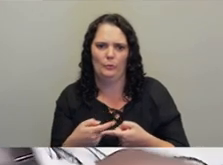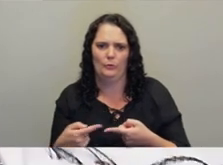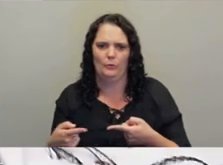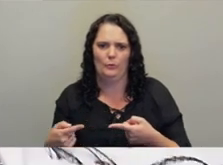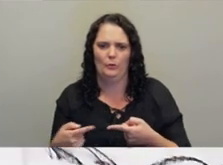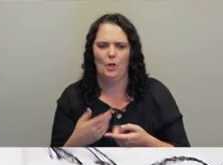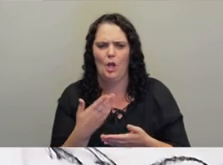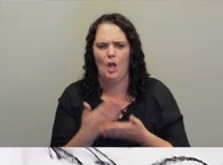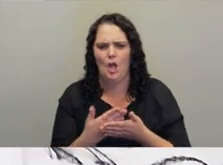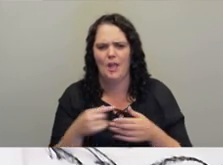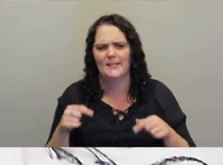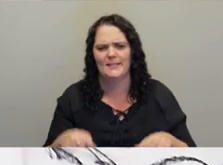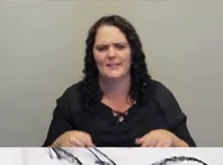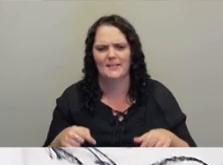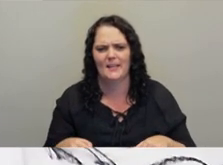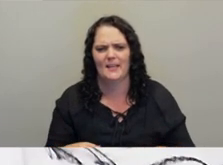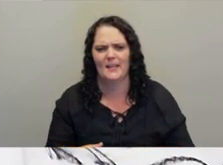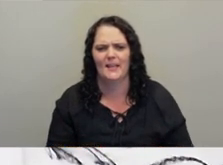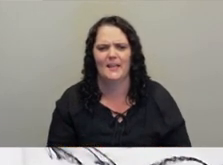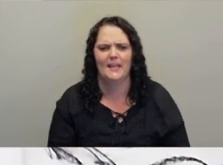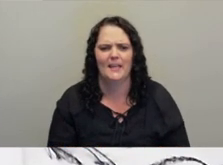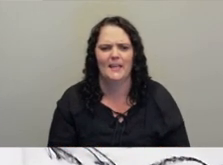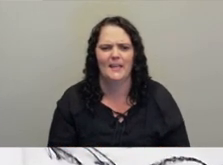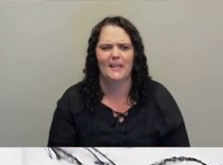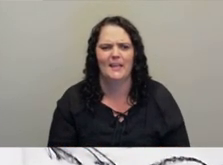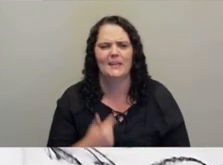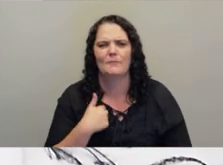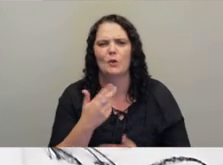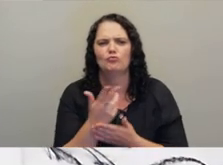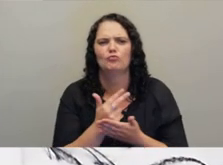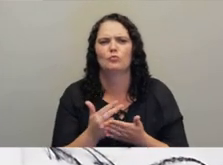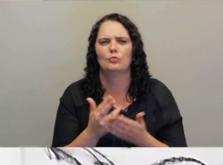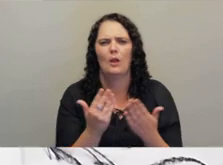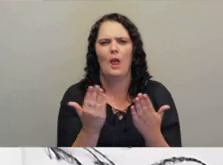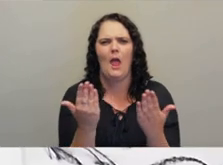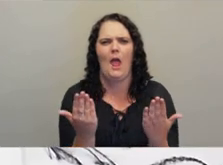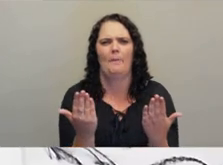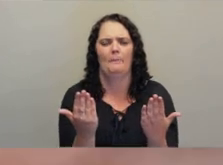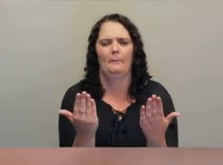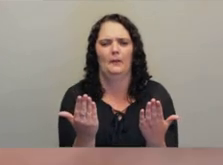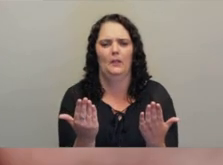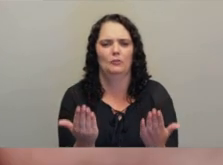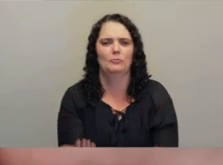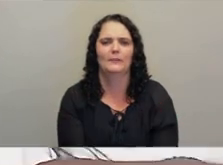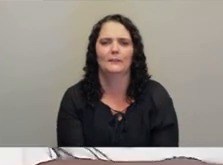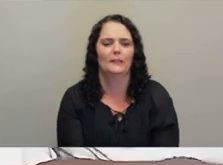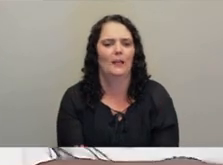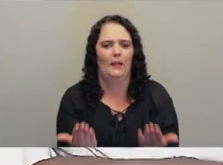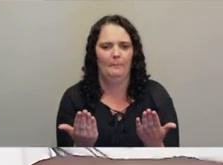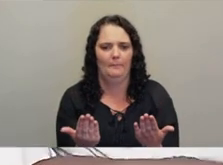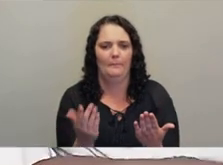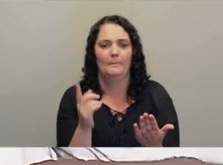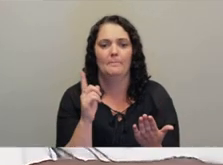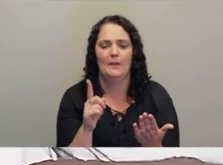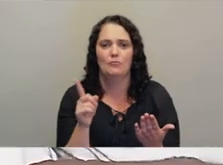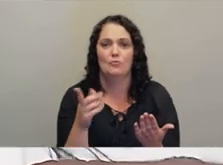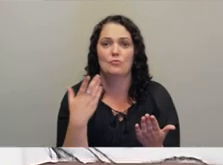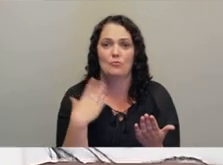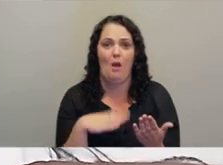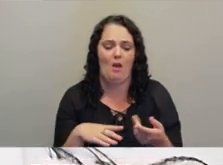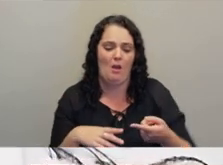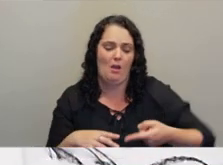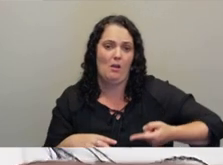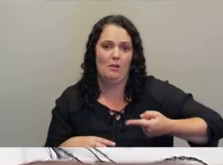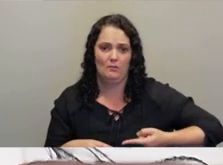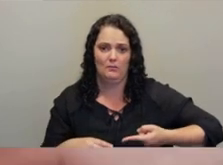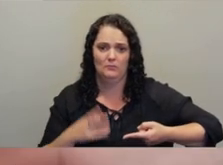able to do this on my drawing board because my drawing board is up at an angle. But what you would want to do next is just push your knife down,